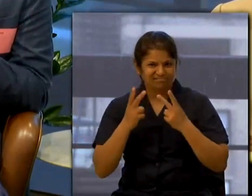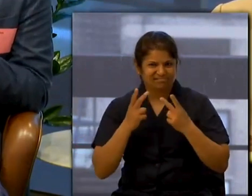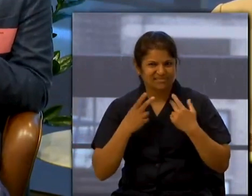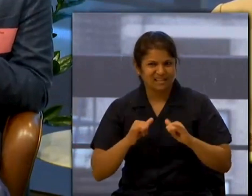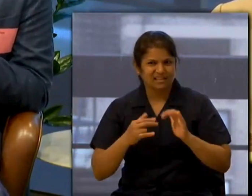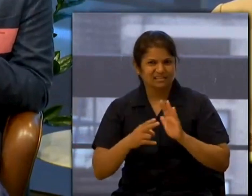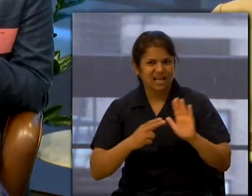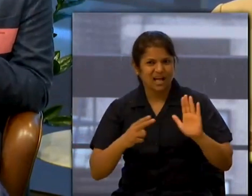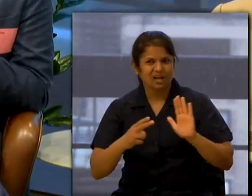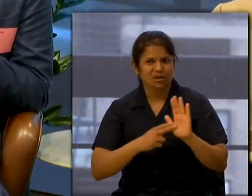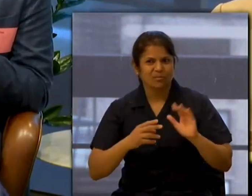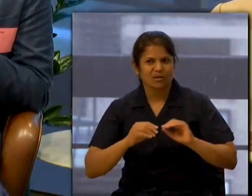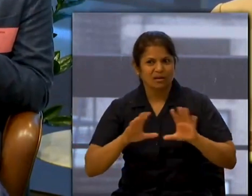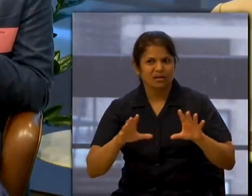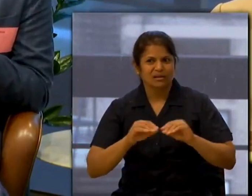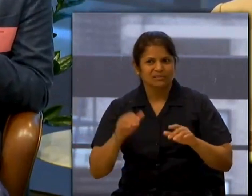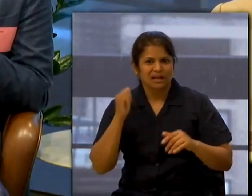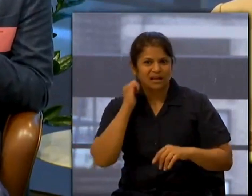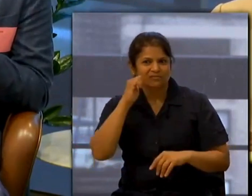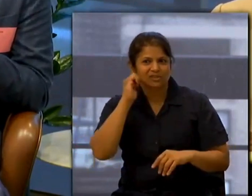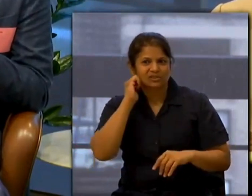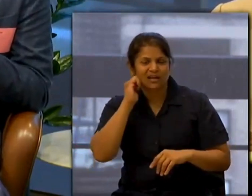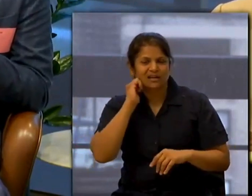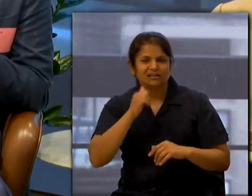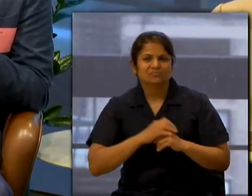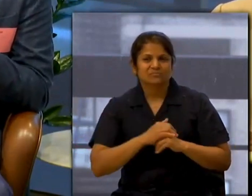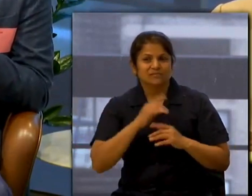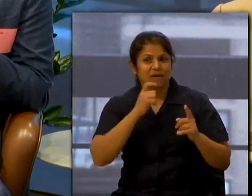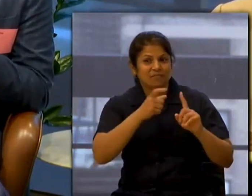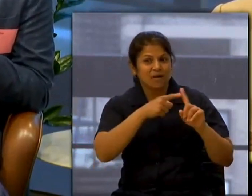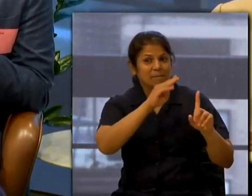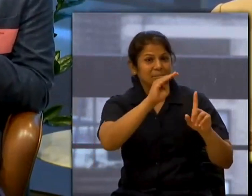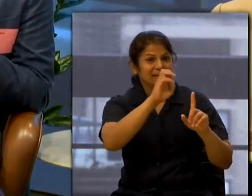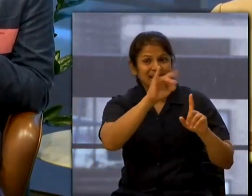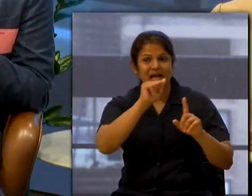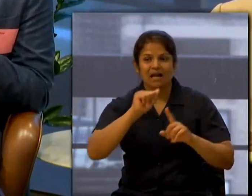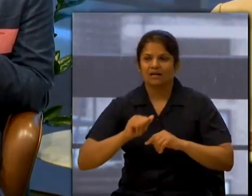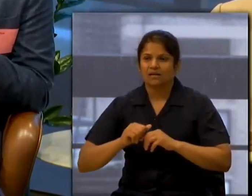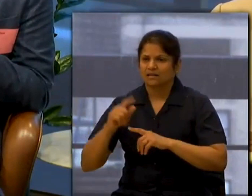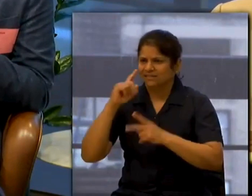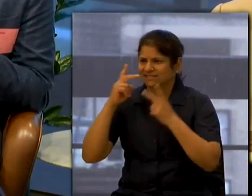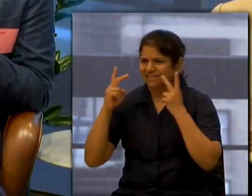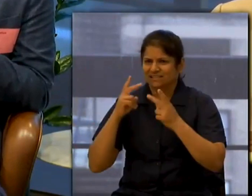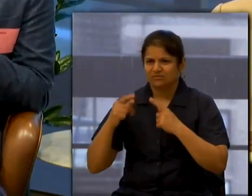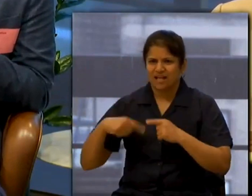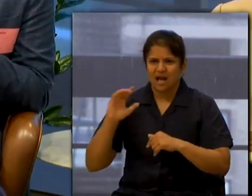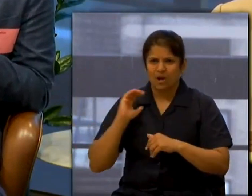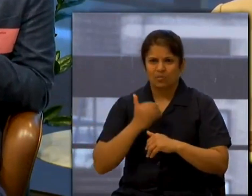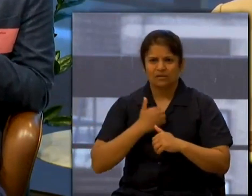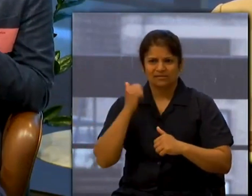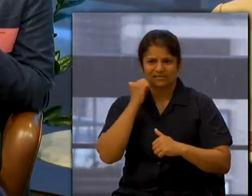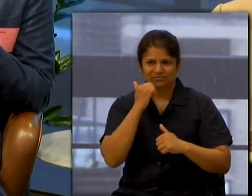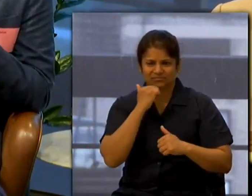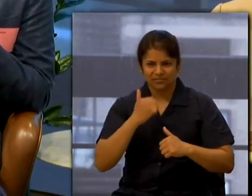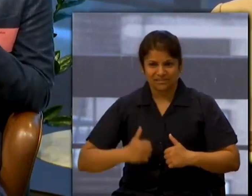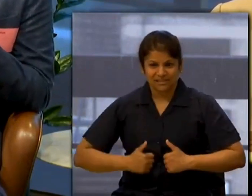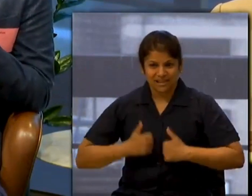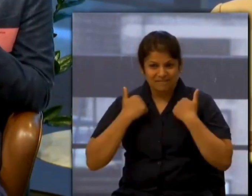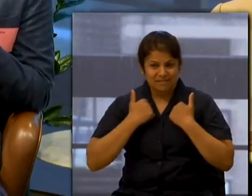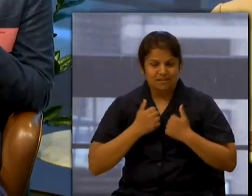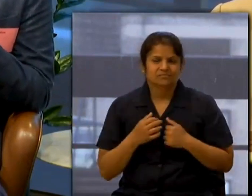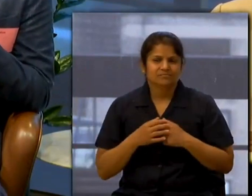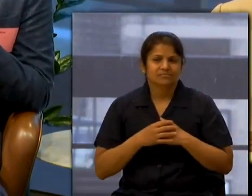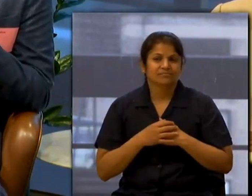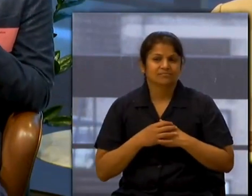day in the media, in our daily lives. And so I feel very privileged to be joining this terrific panel to talk